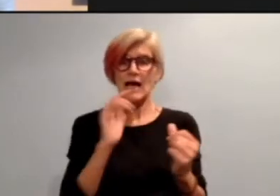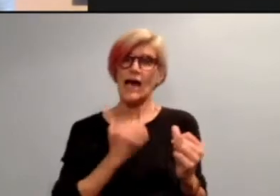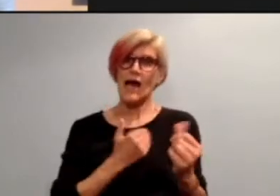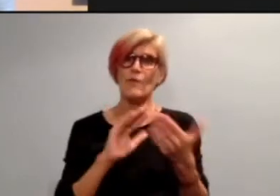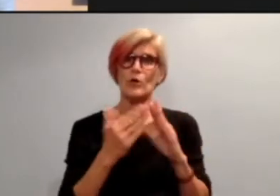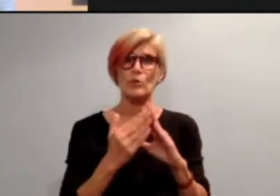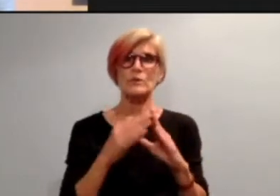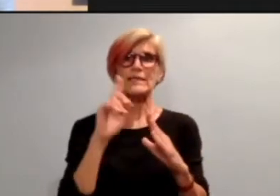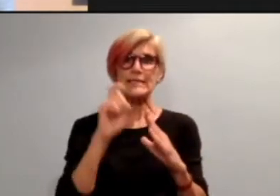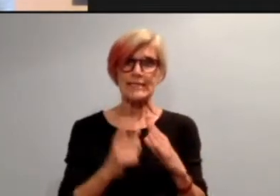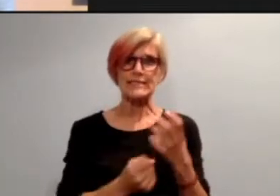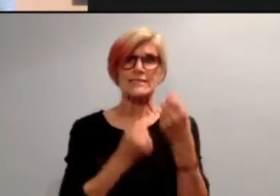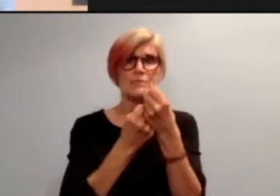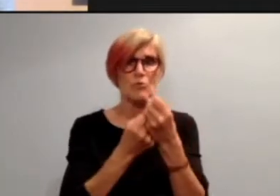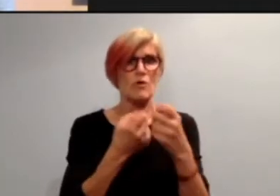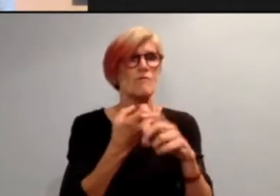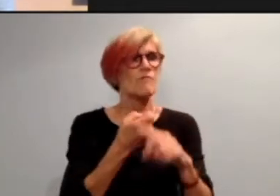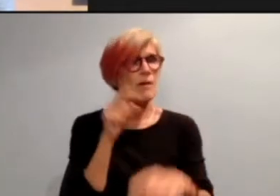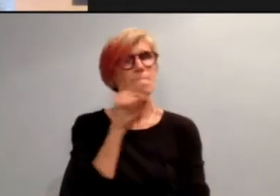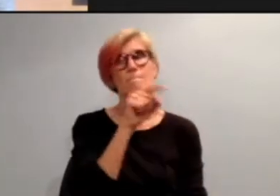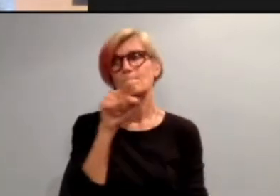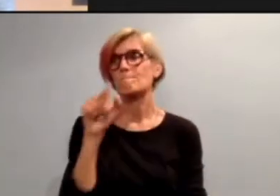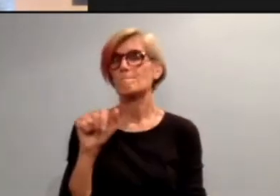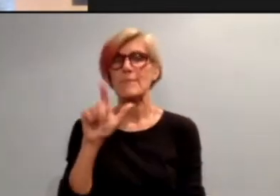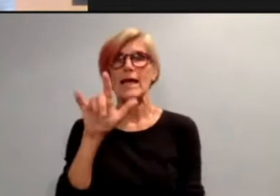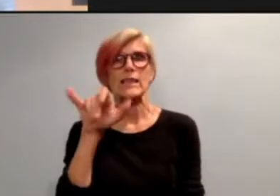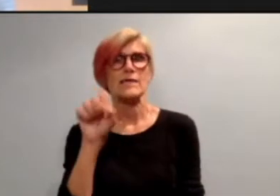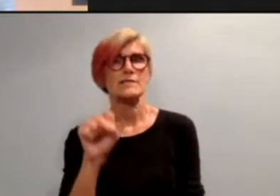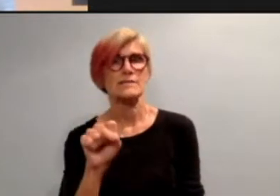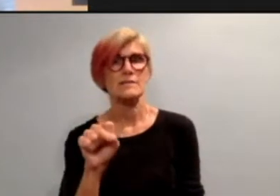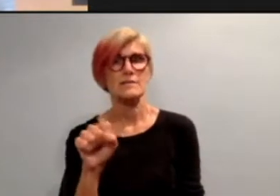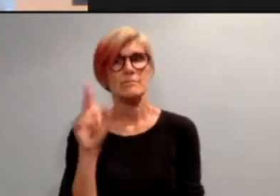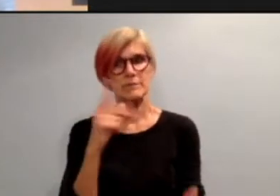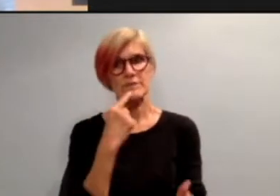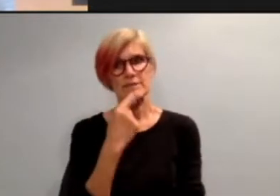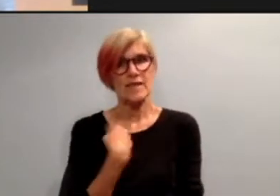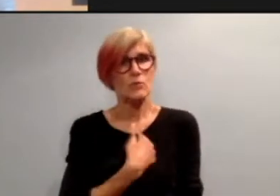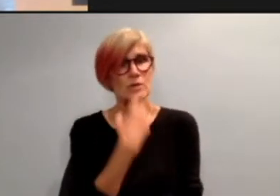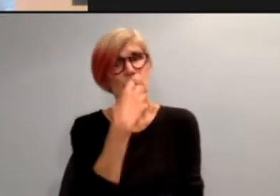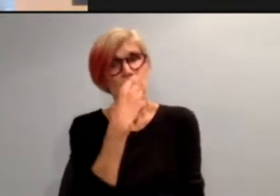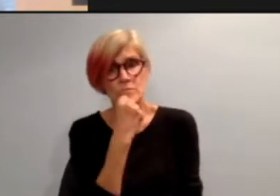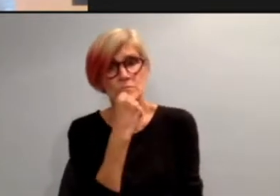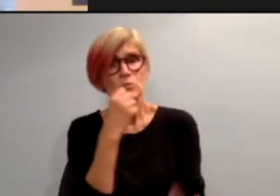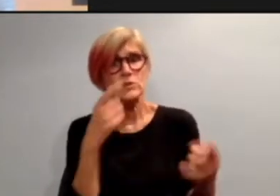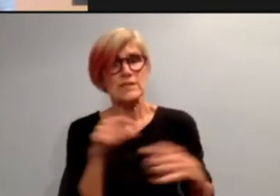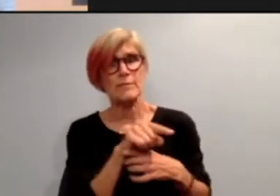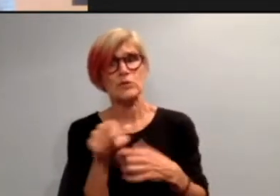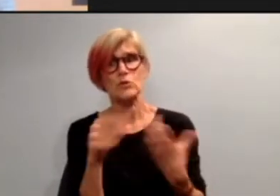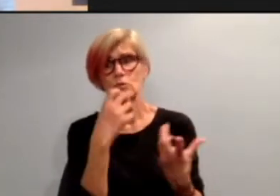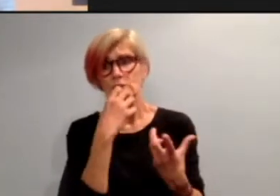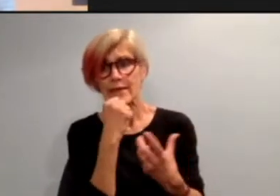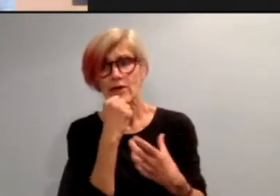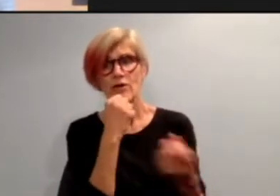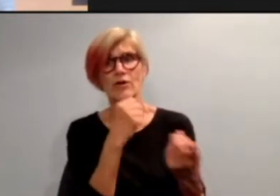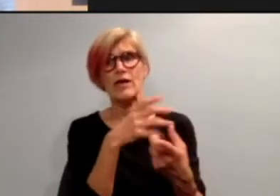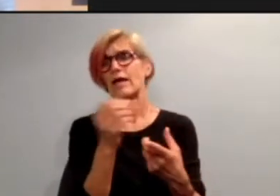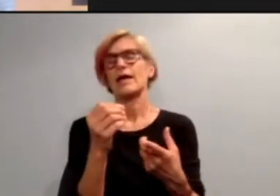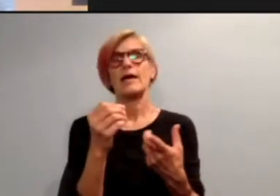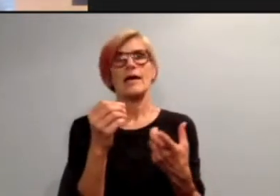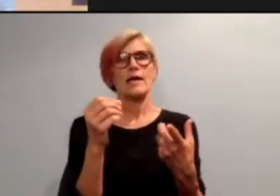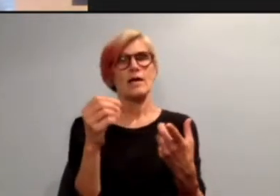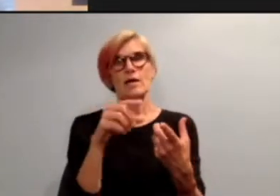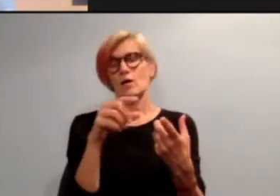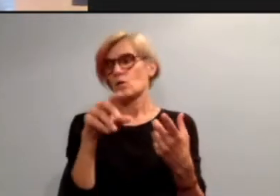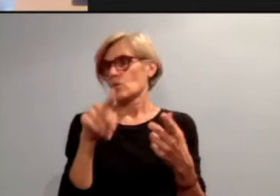outpouring of support from allies, of folks saying that we care what's happening to you. They look out for us with